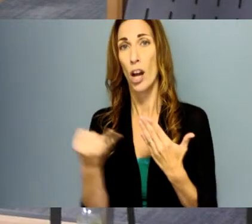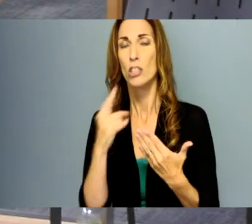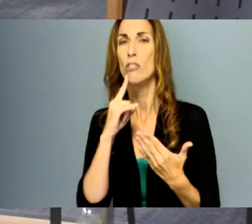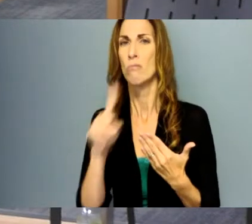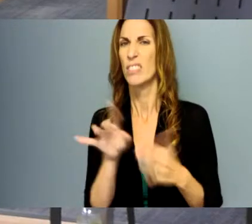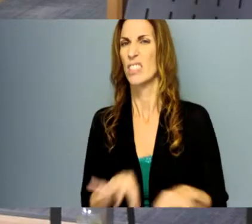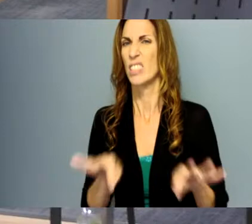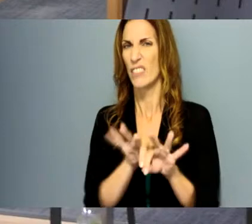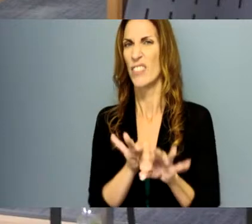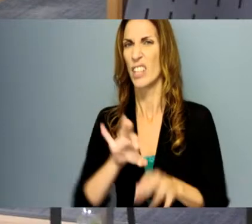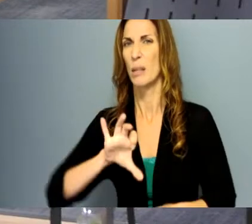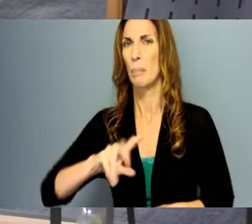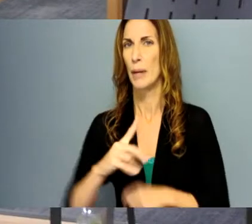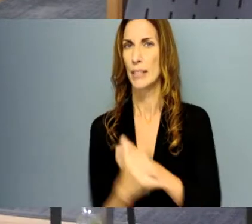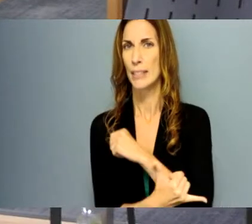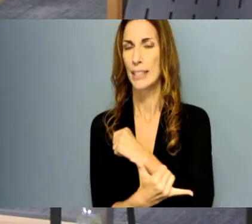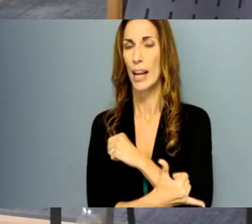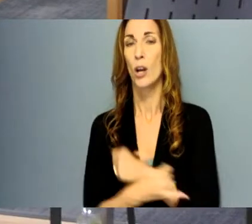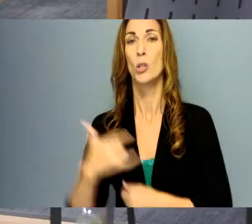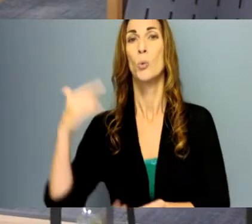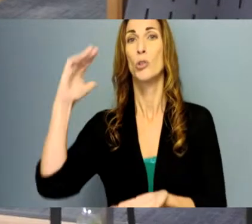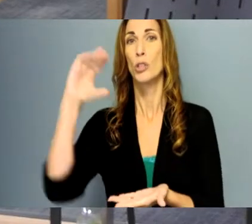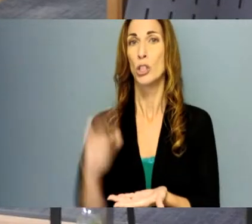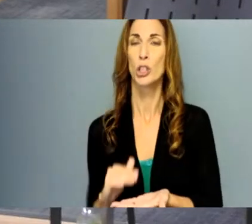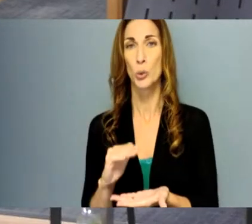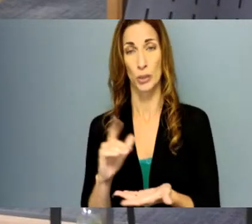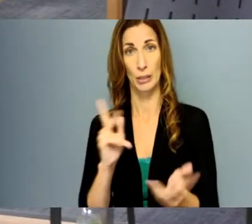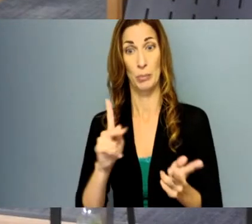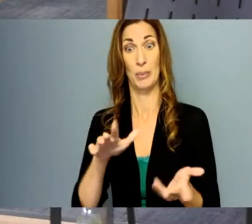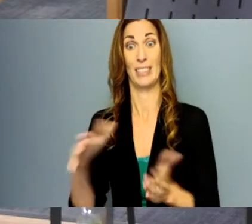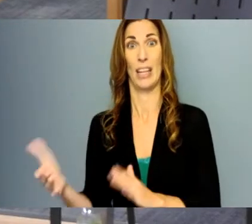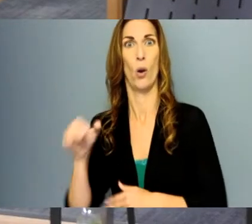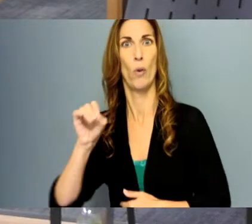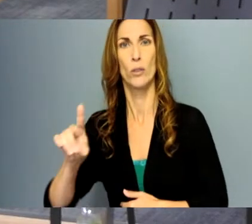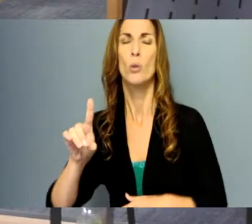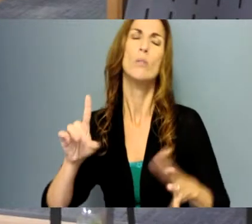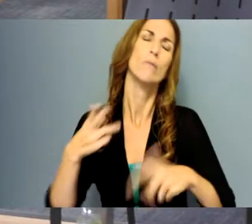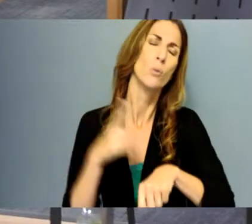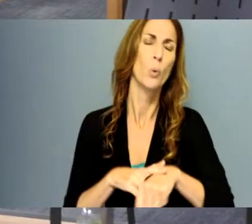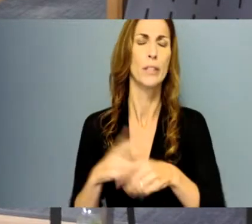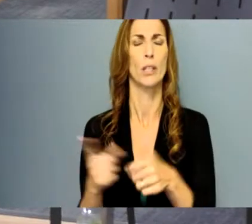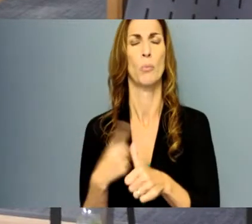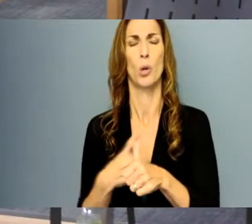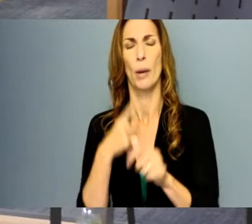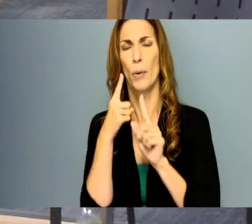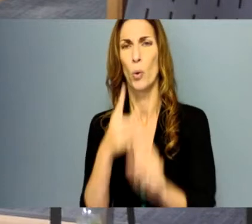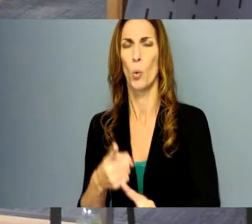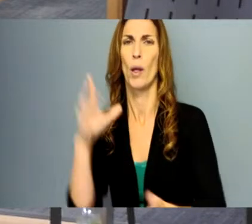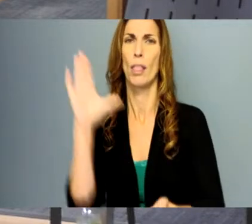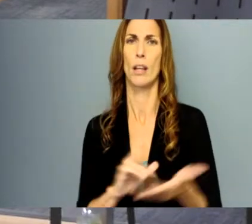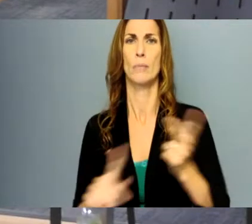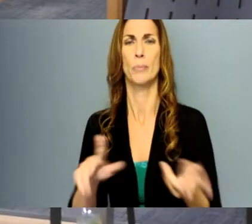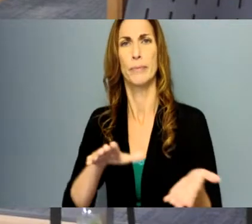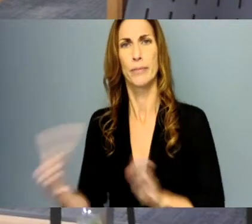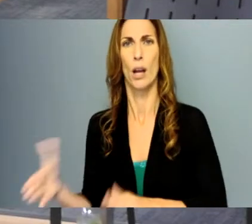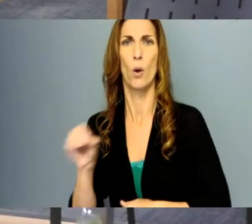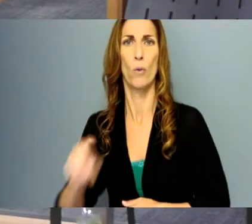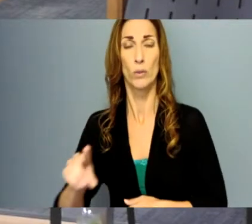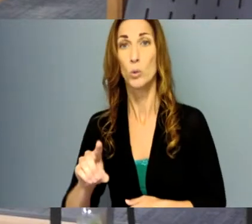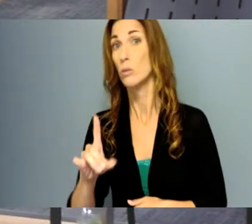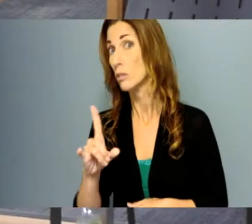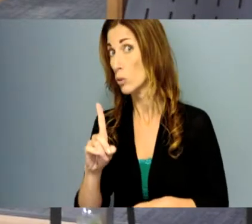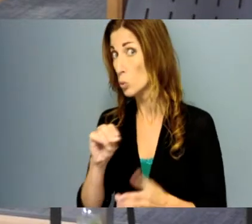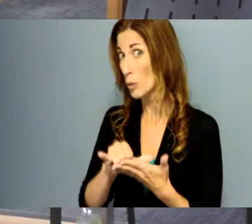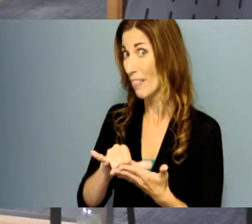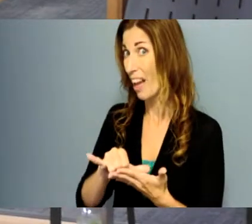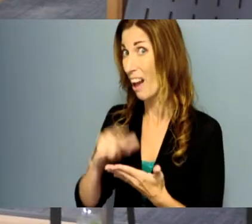in Bucks County. Reducing fatal overdose, of course, is our primary goal. In order to do that, yet